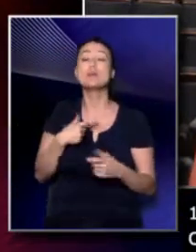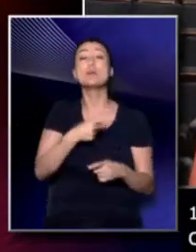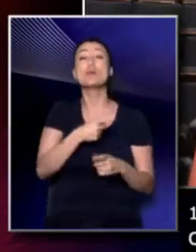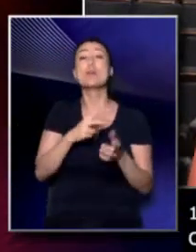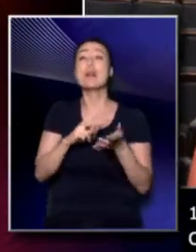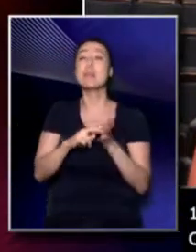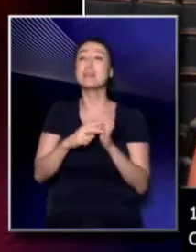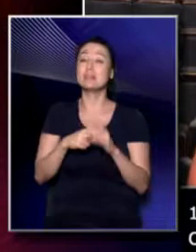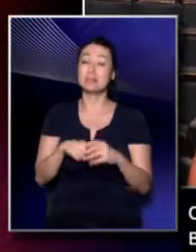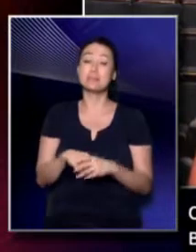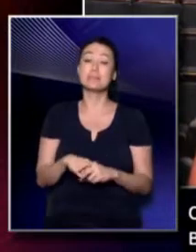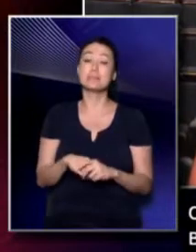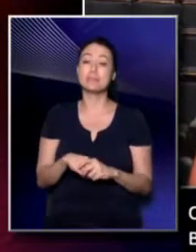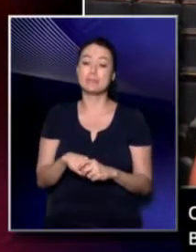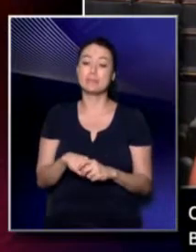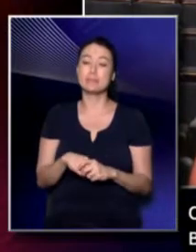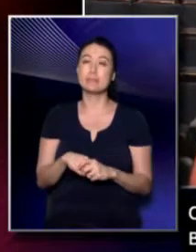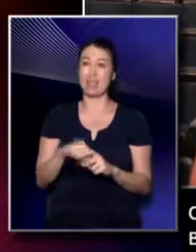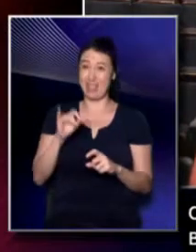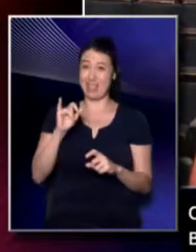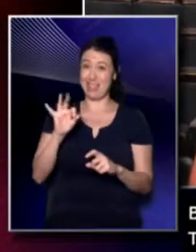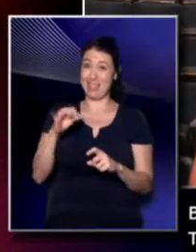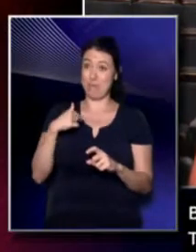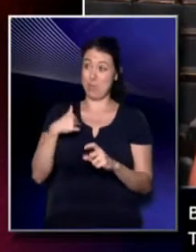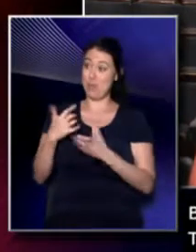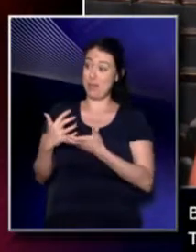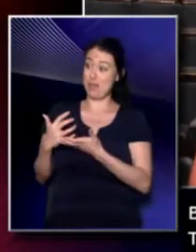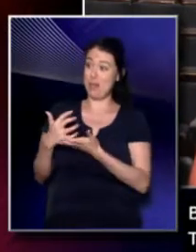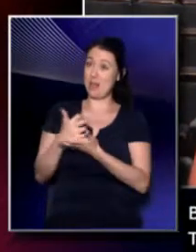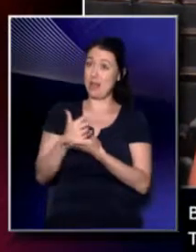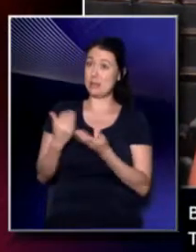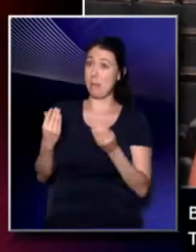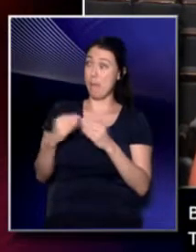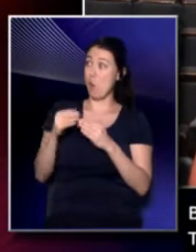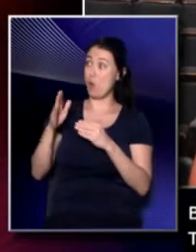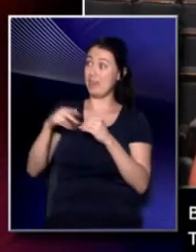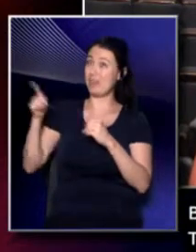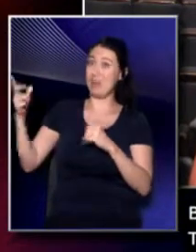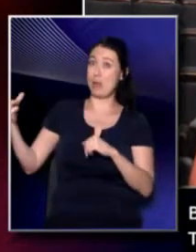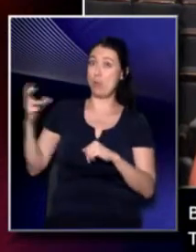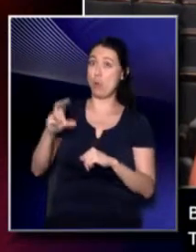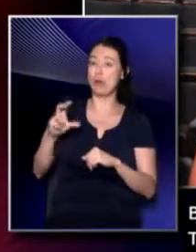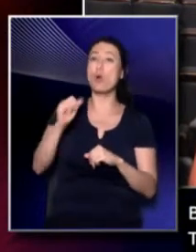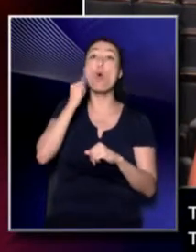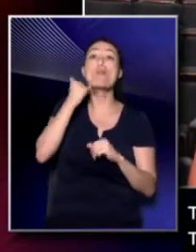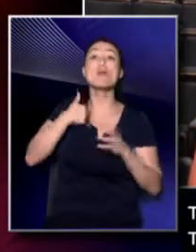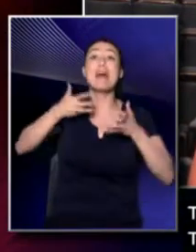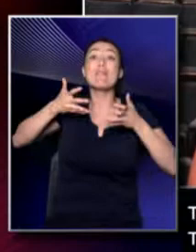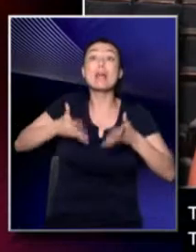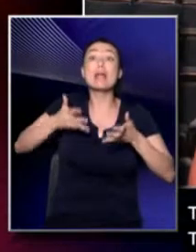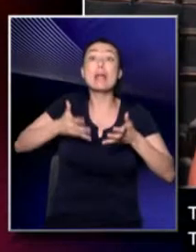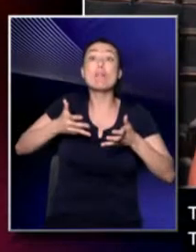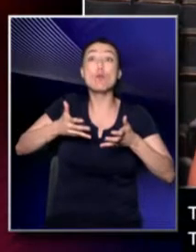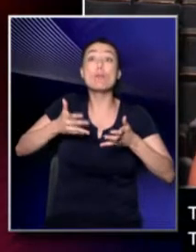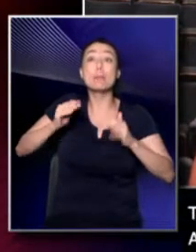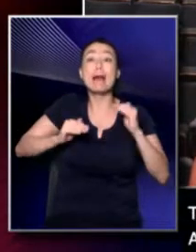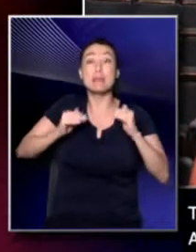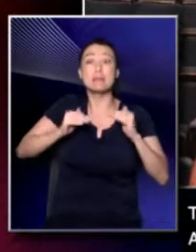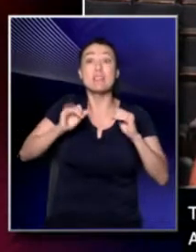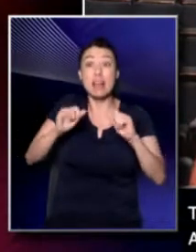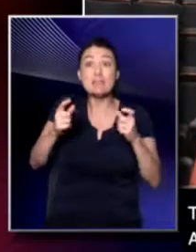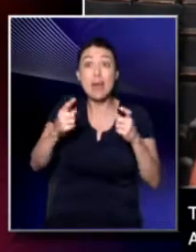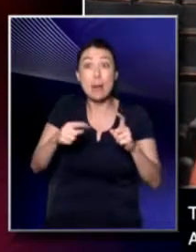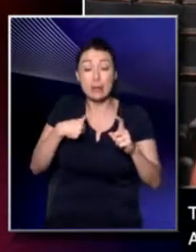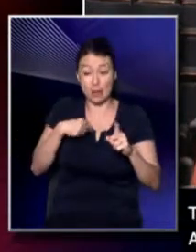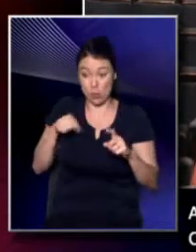saying is that if we collect more than they appropriated, or if we have a carryover balance, which has happened, and we need to